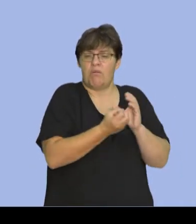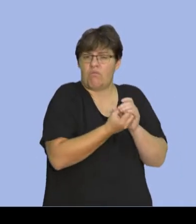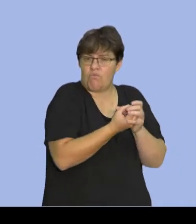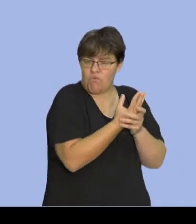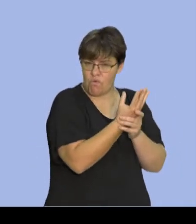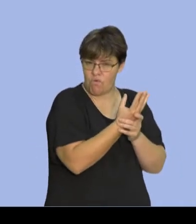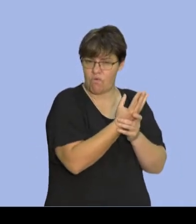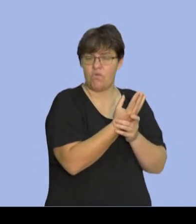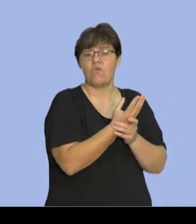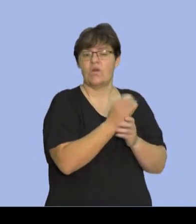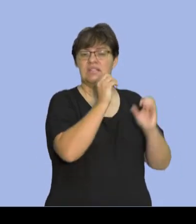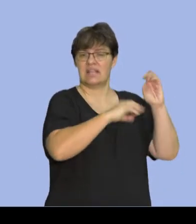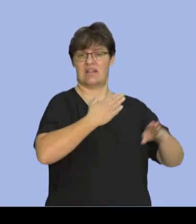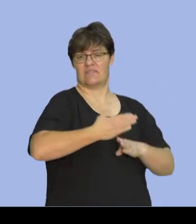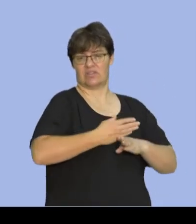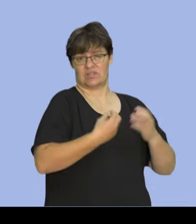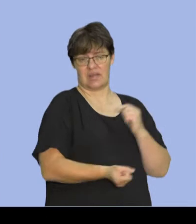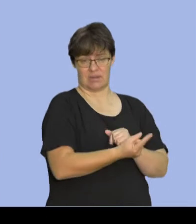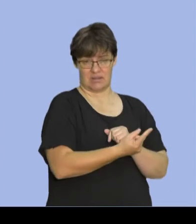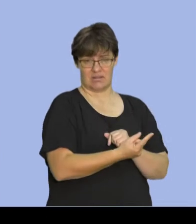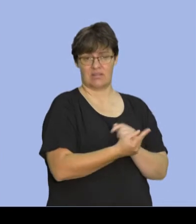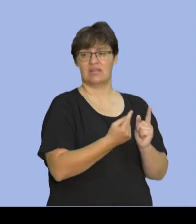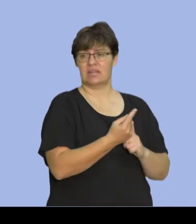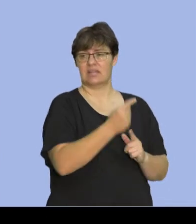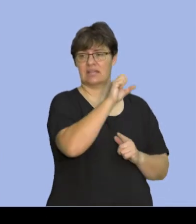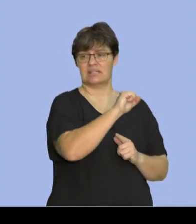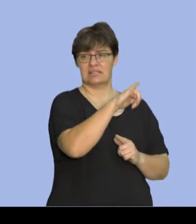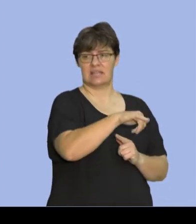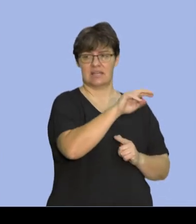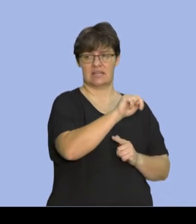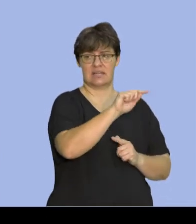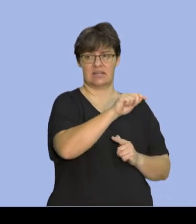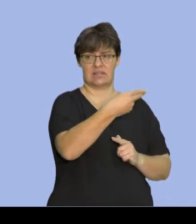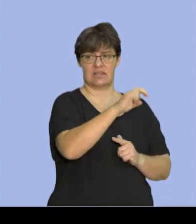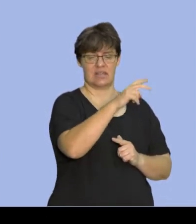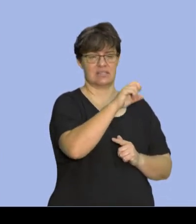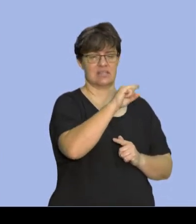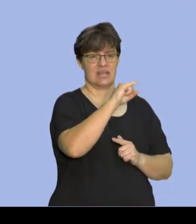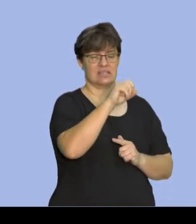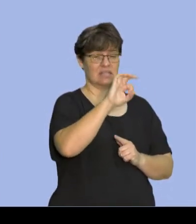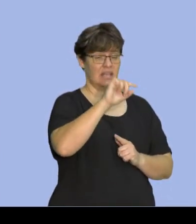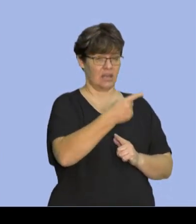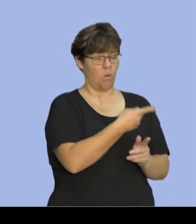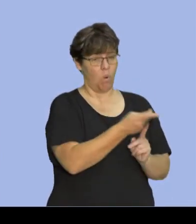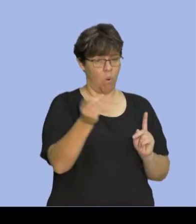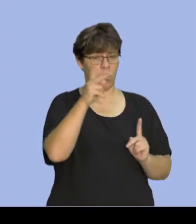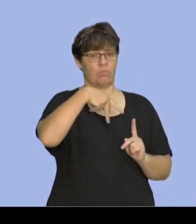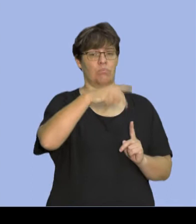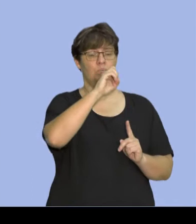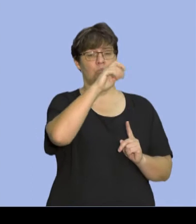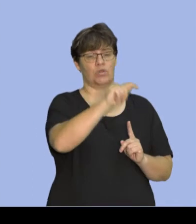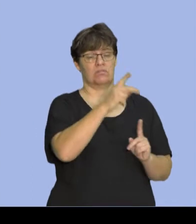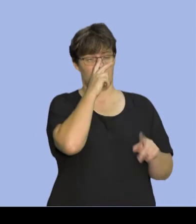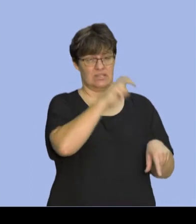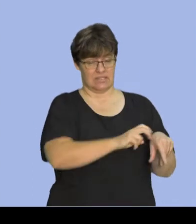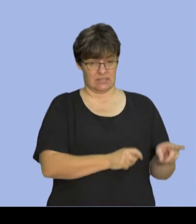and cell functioning. And here it synthesizes all the proteins that are needed. The cell